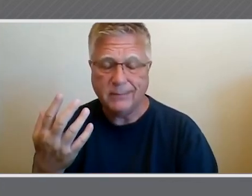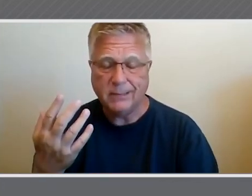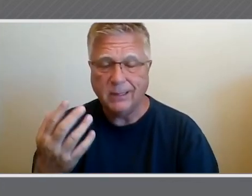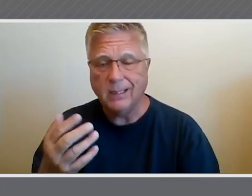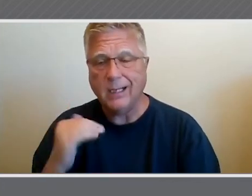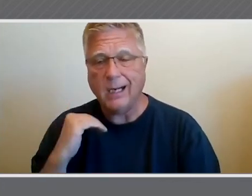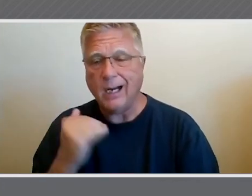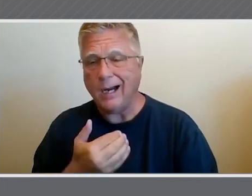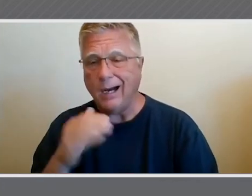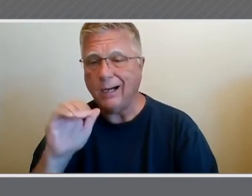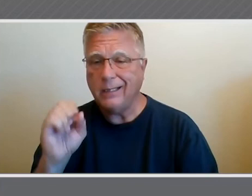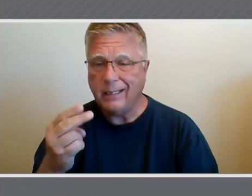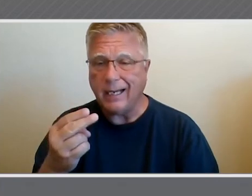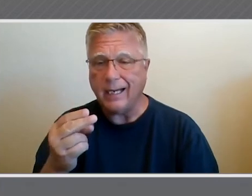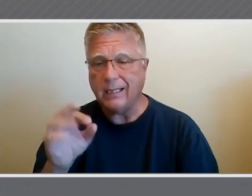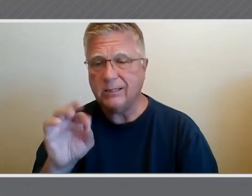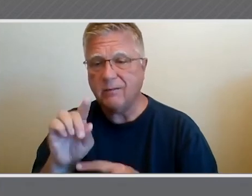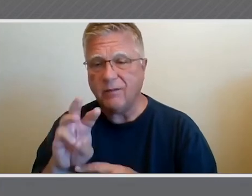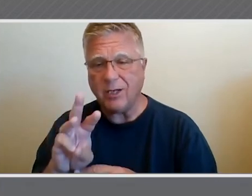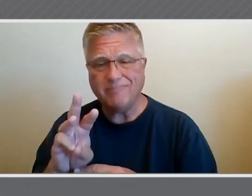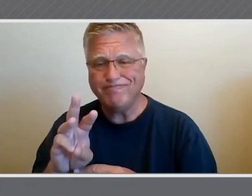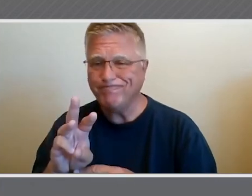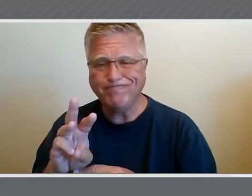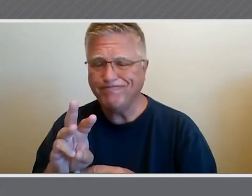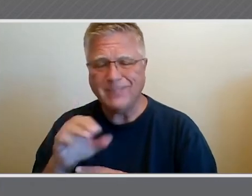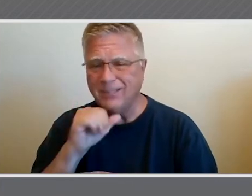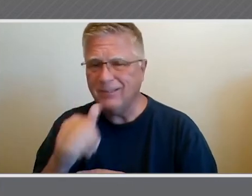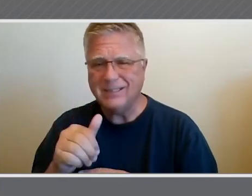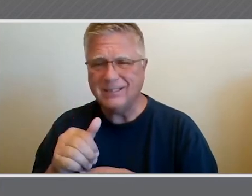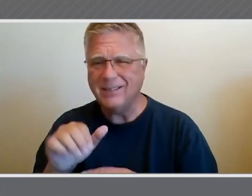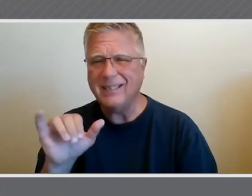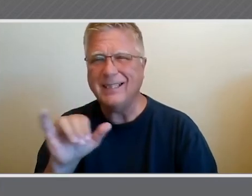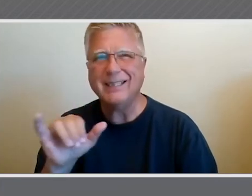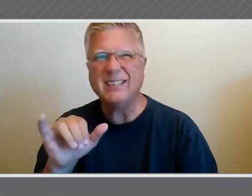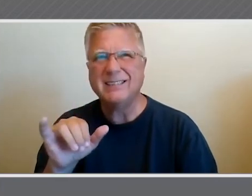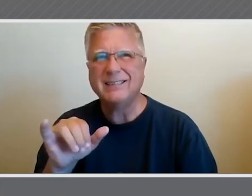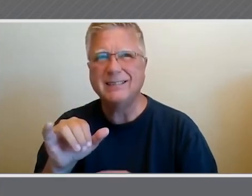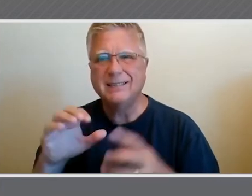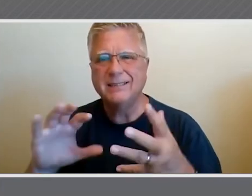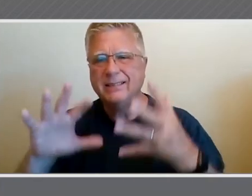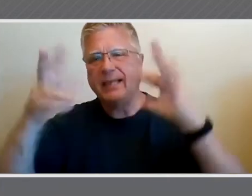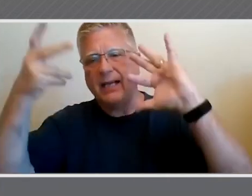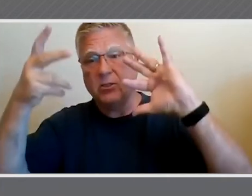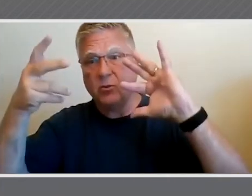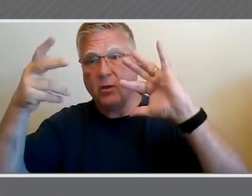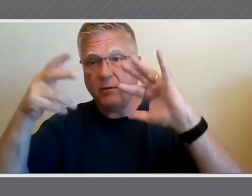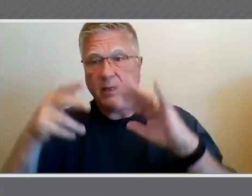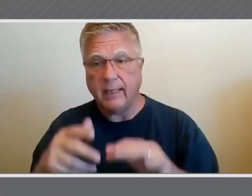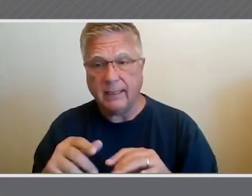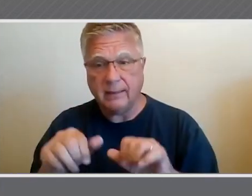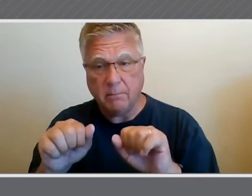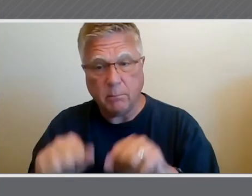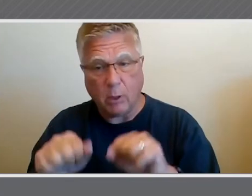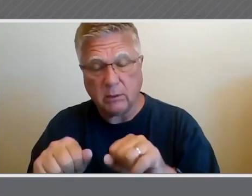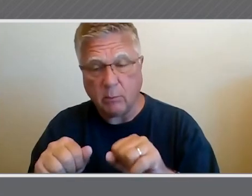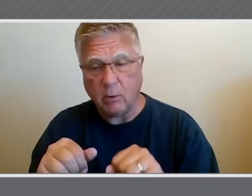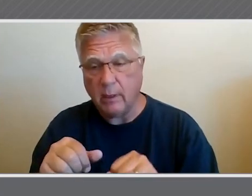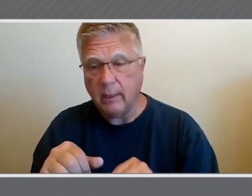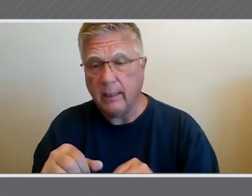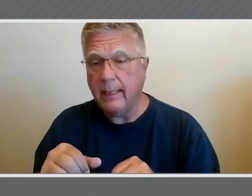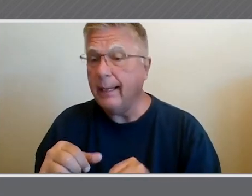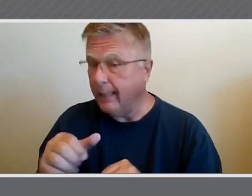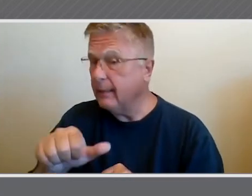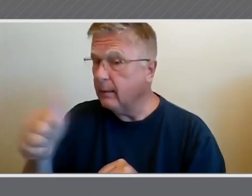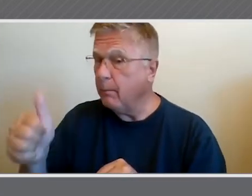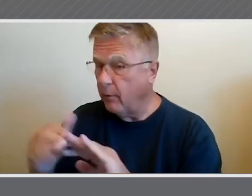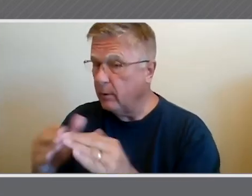our cash flow wasn't as catastrophic as it could have been and as it was in some other